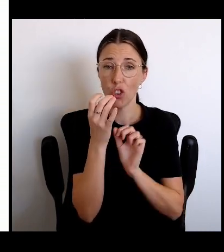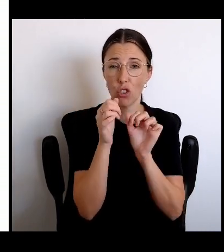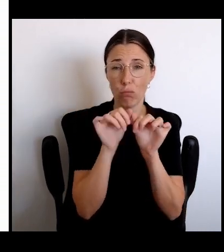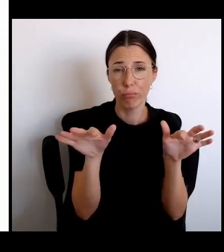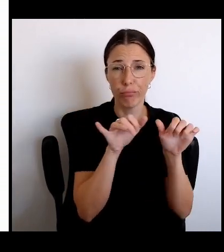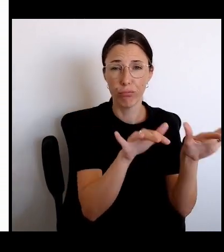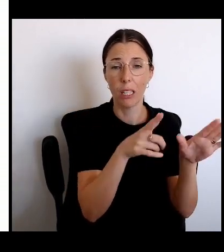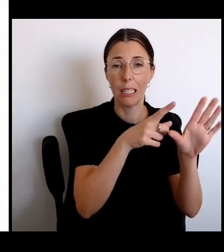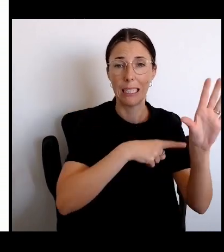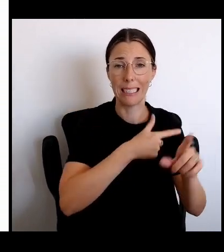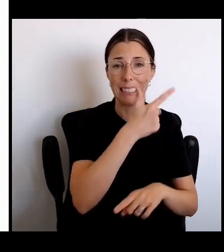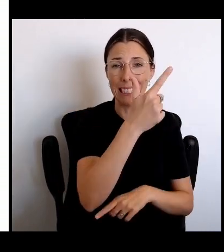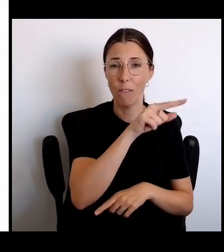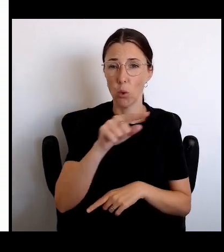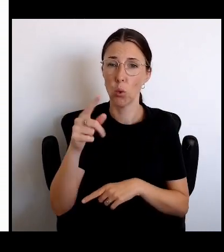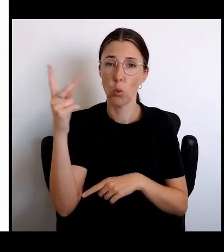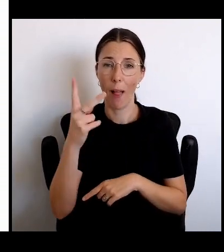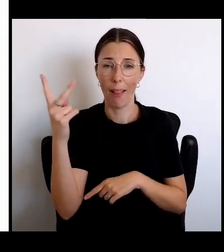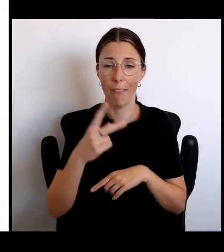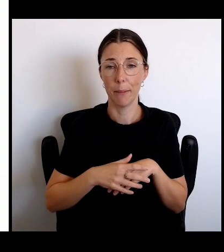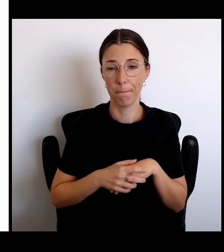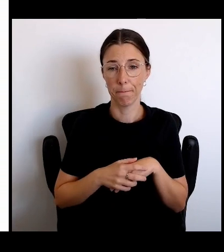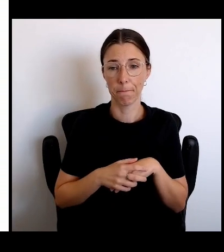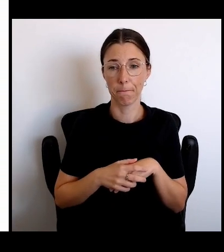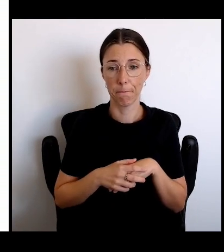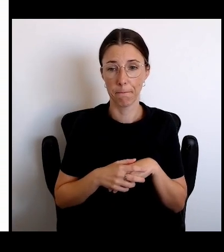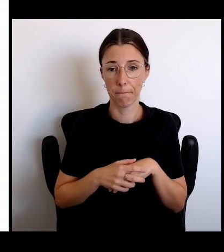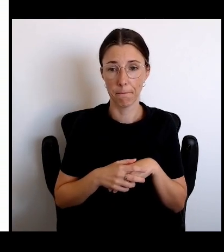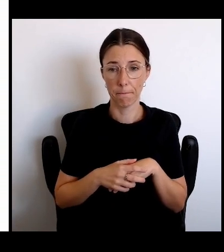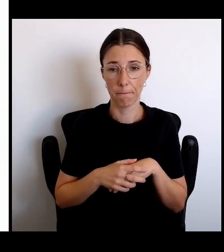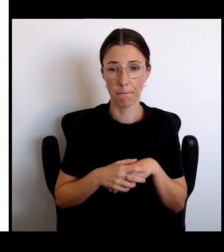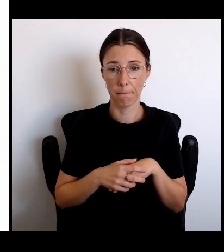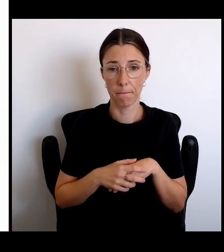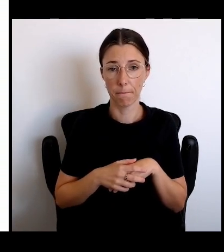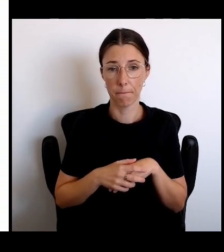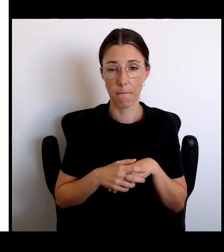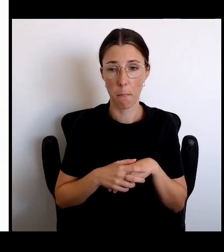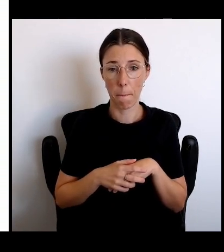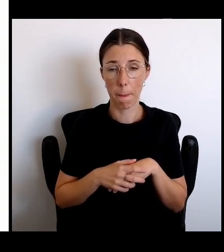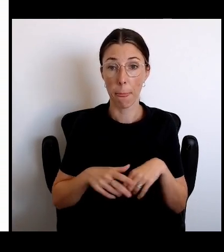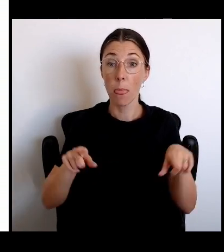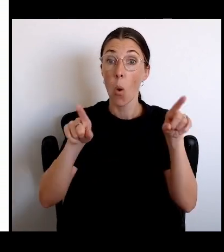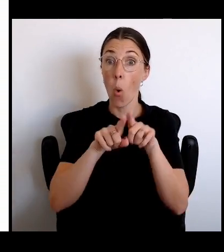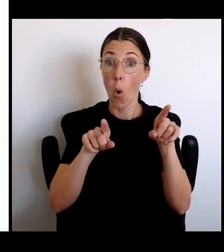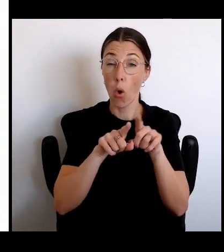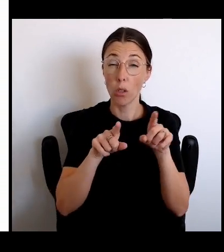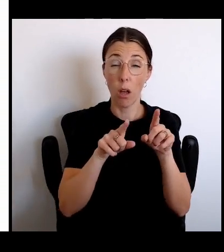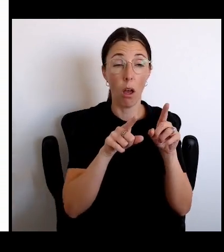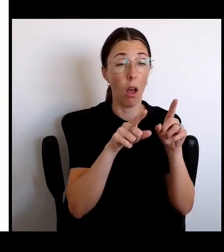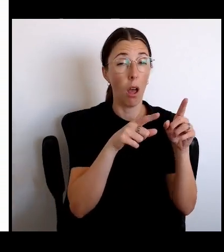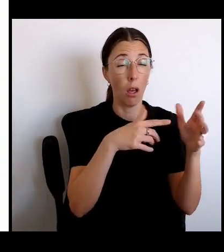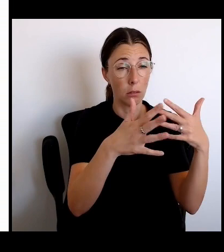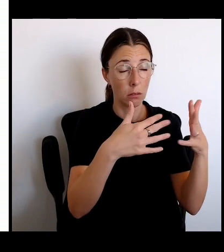7 through to 12, also by country versus metro